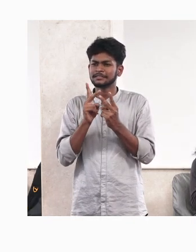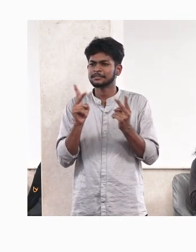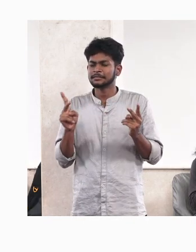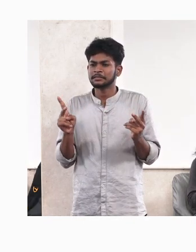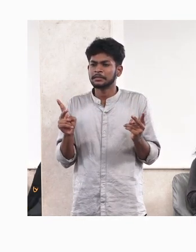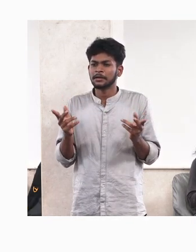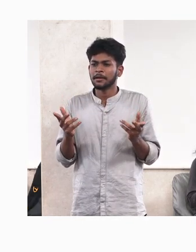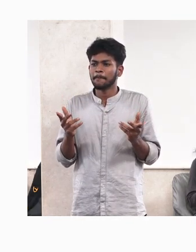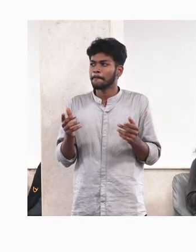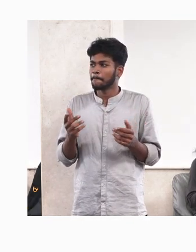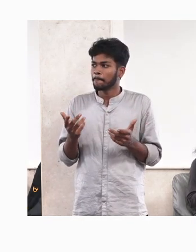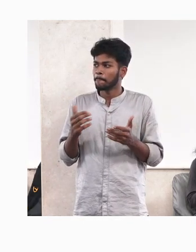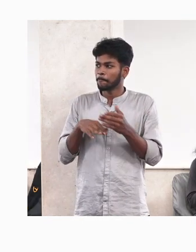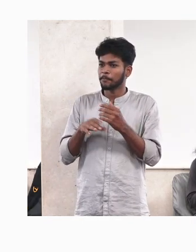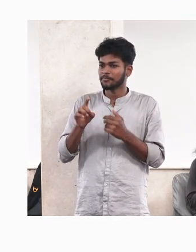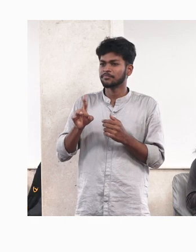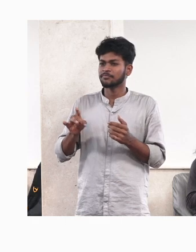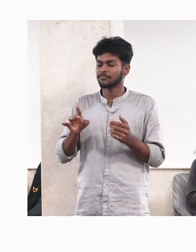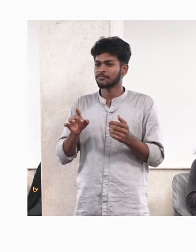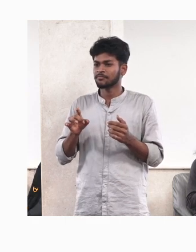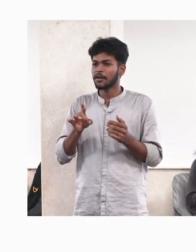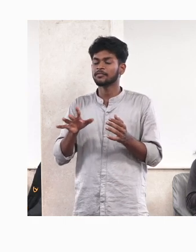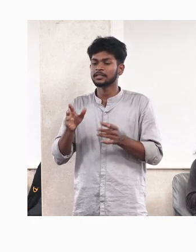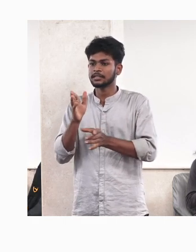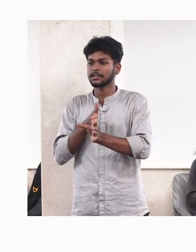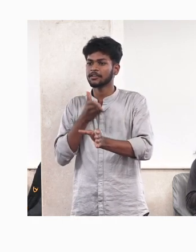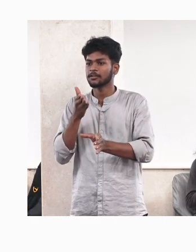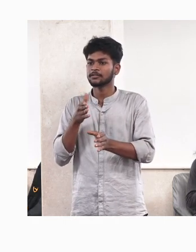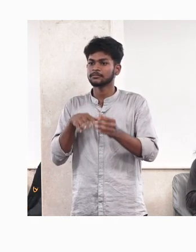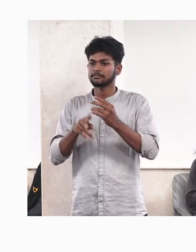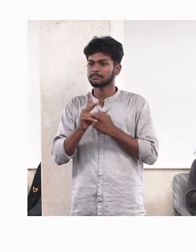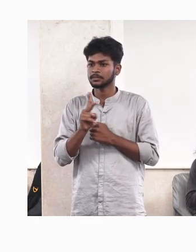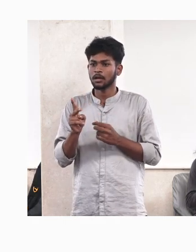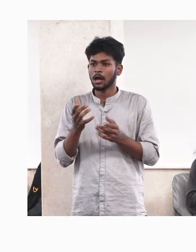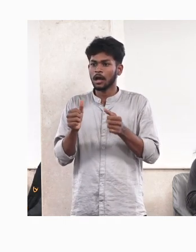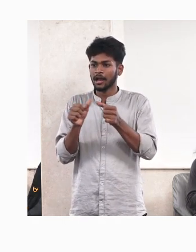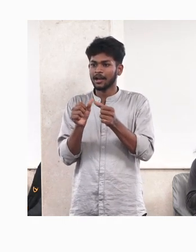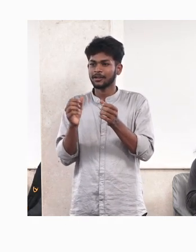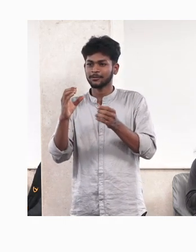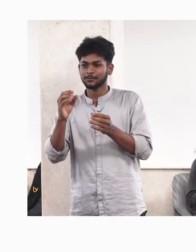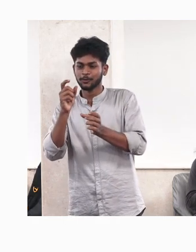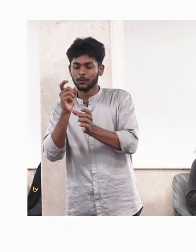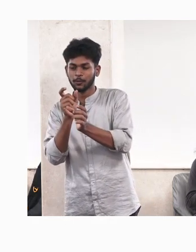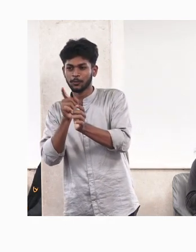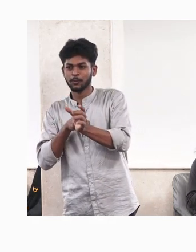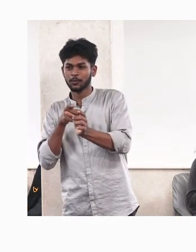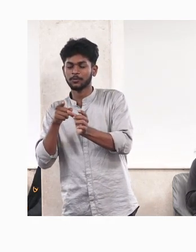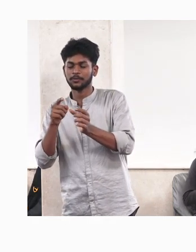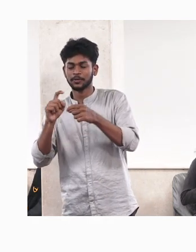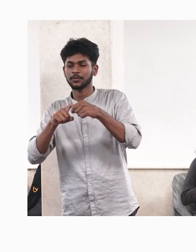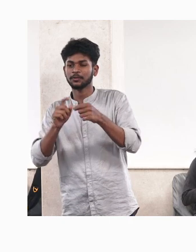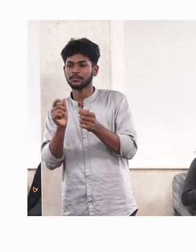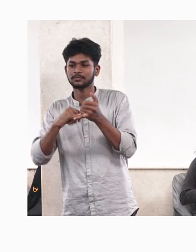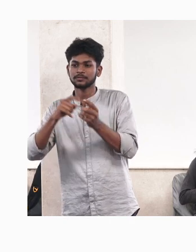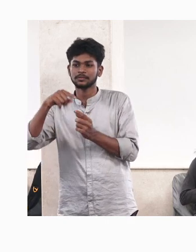30 years that are done research on, especially from Jaakko Seikula, that is one of the top